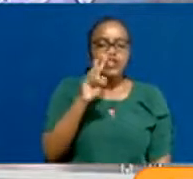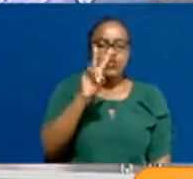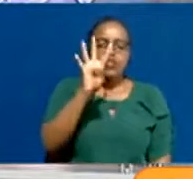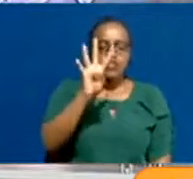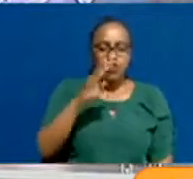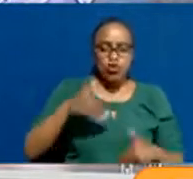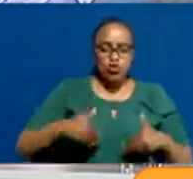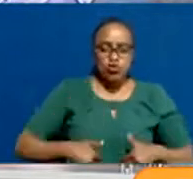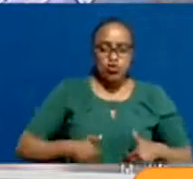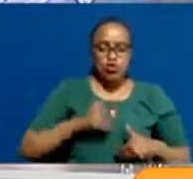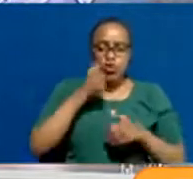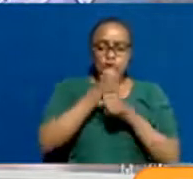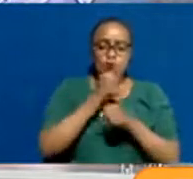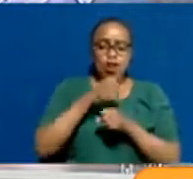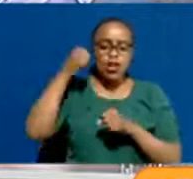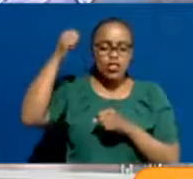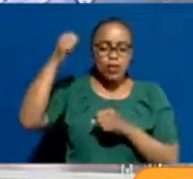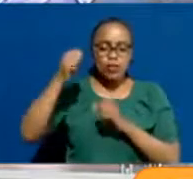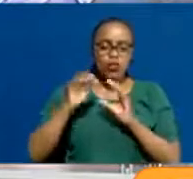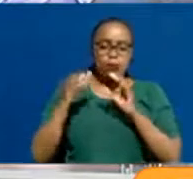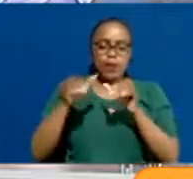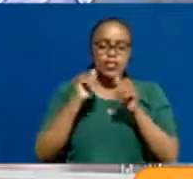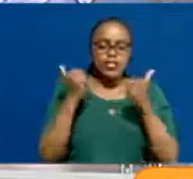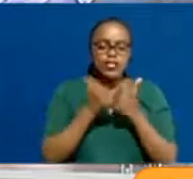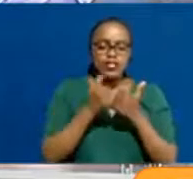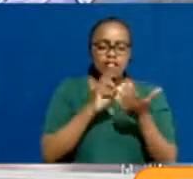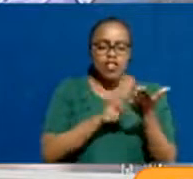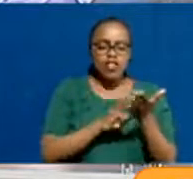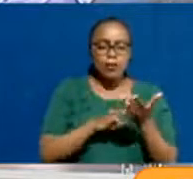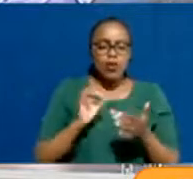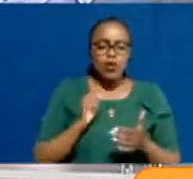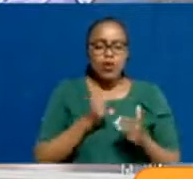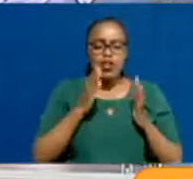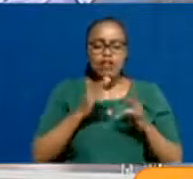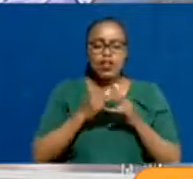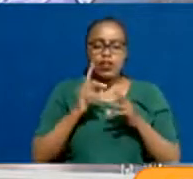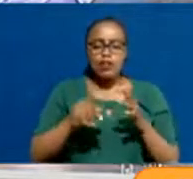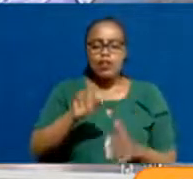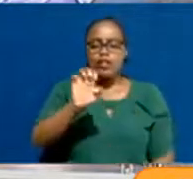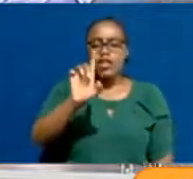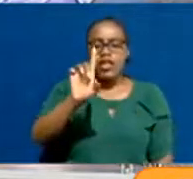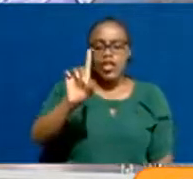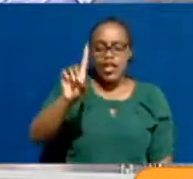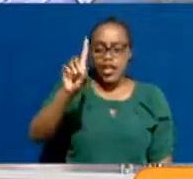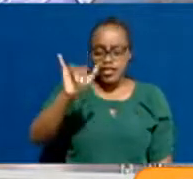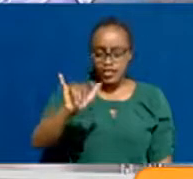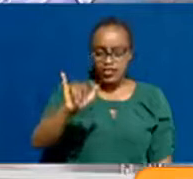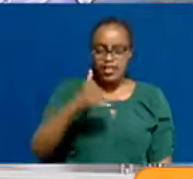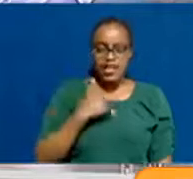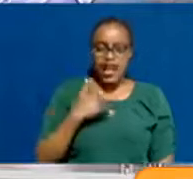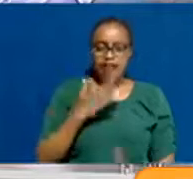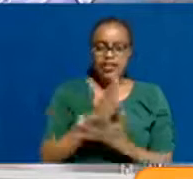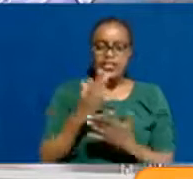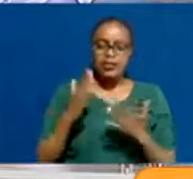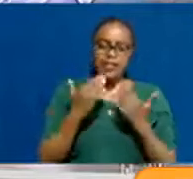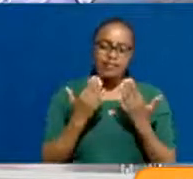1,124 youth who served as political party agents for Migori Senator Edwin Okech have something